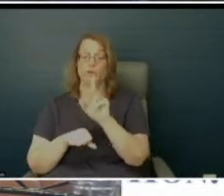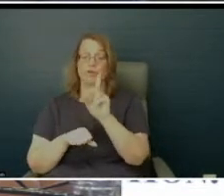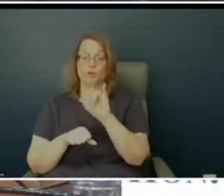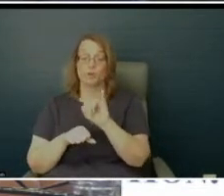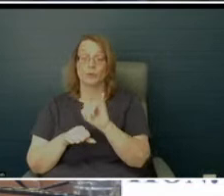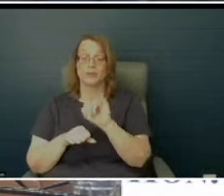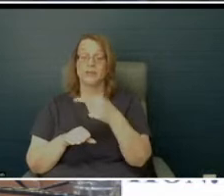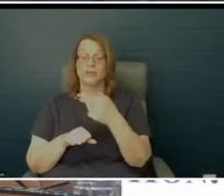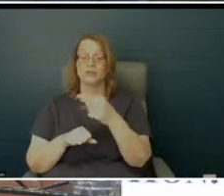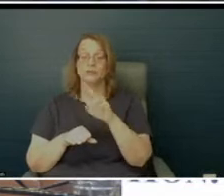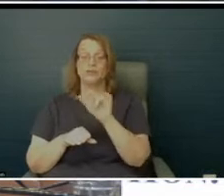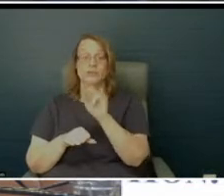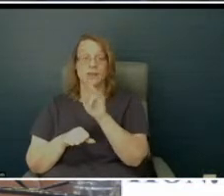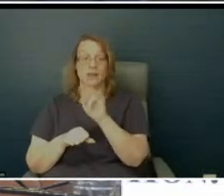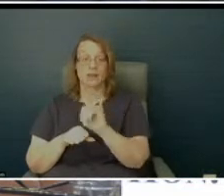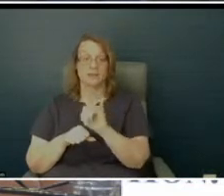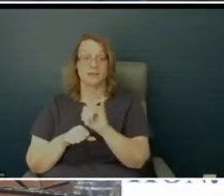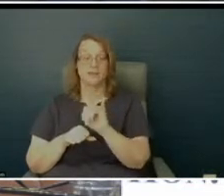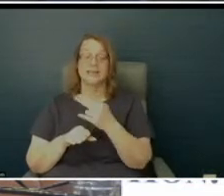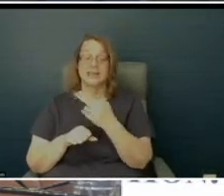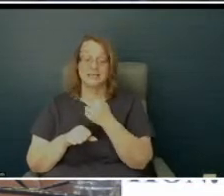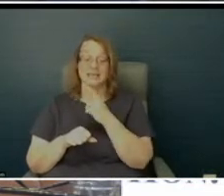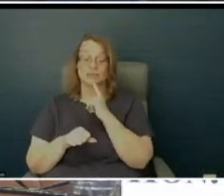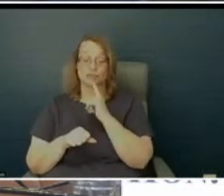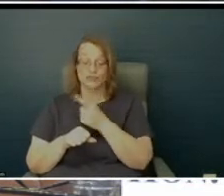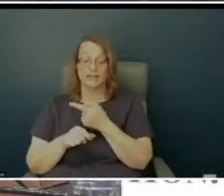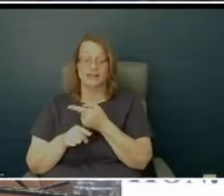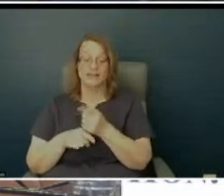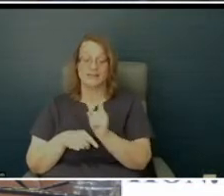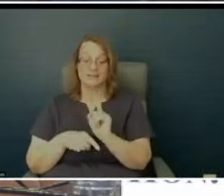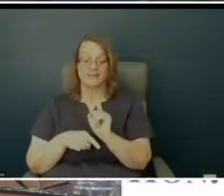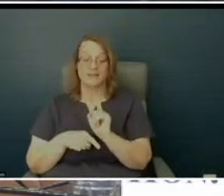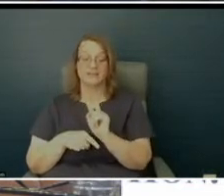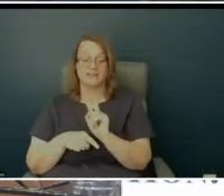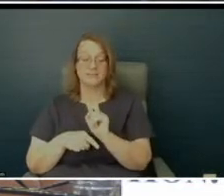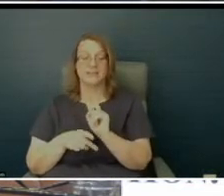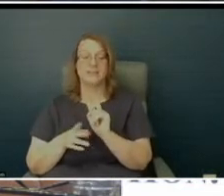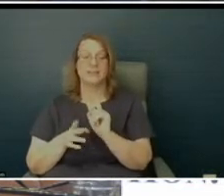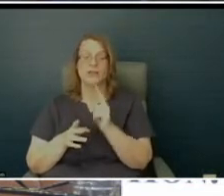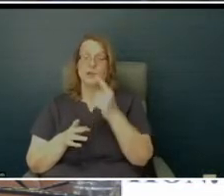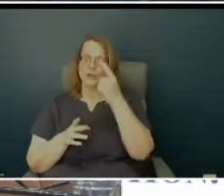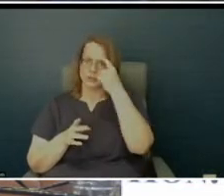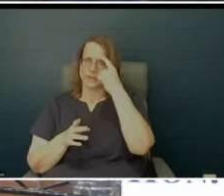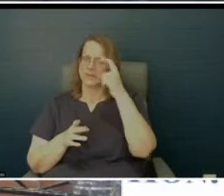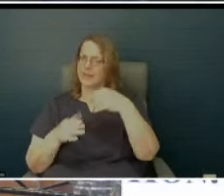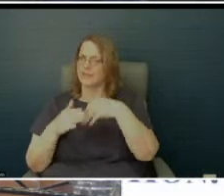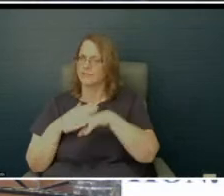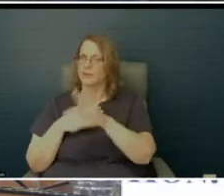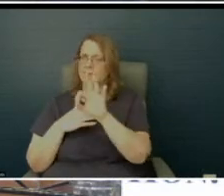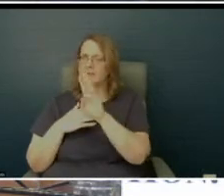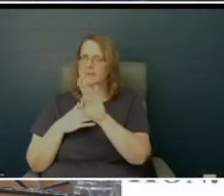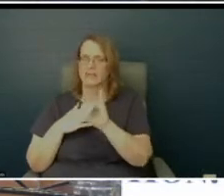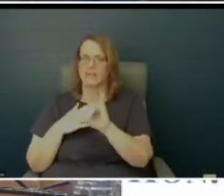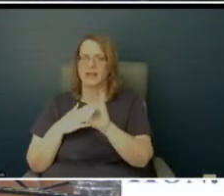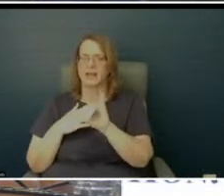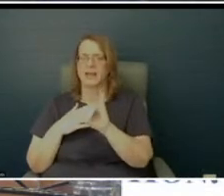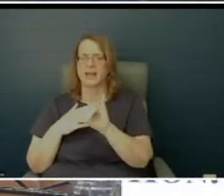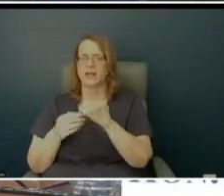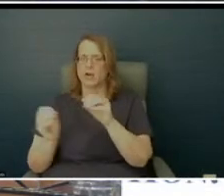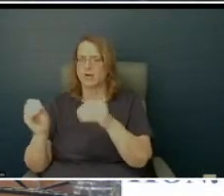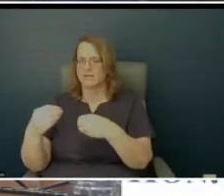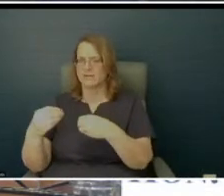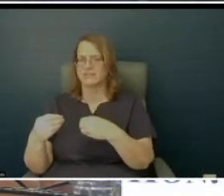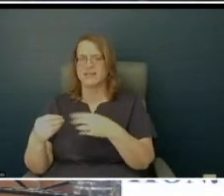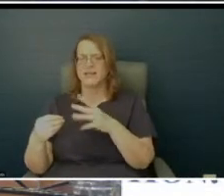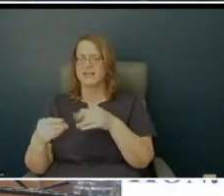Mr. Giuliani is really offended that you think they have to go to a FBI field office. That's insulting. So couldn't you just have